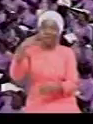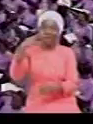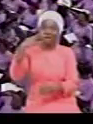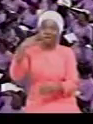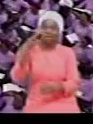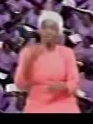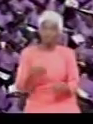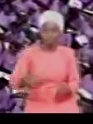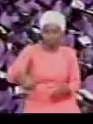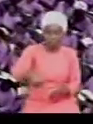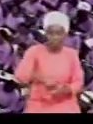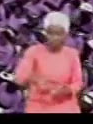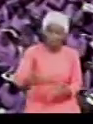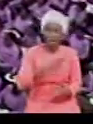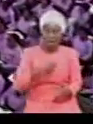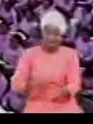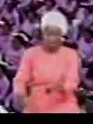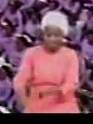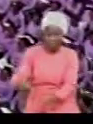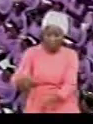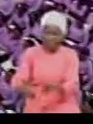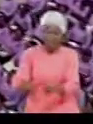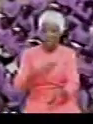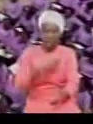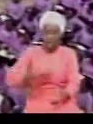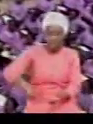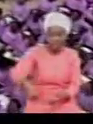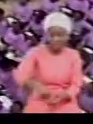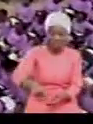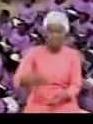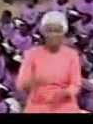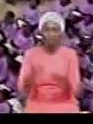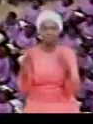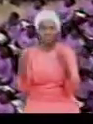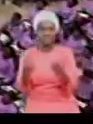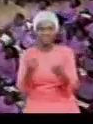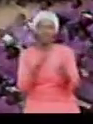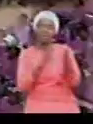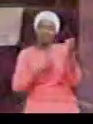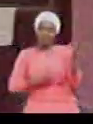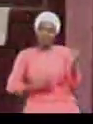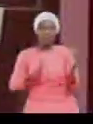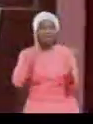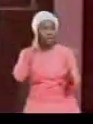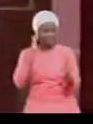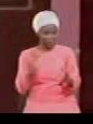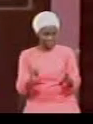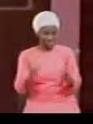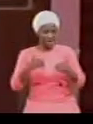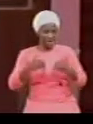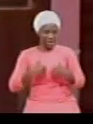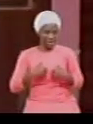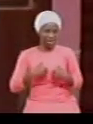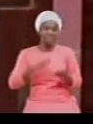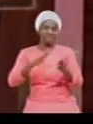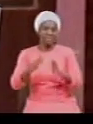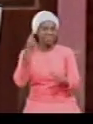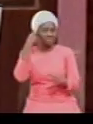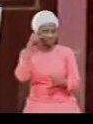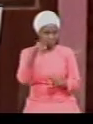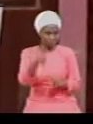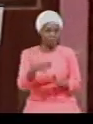Of the dungeon and the well and the pit of sin, Christ was still have died for